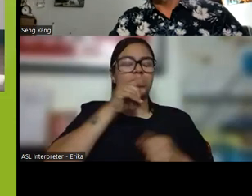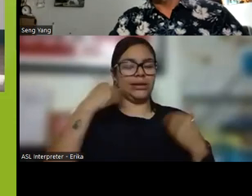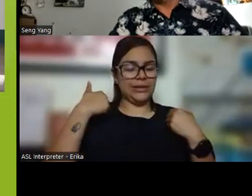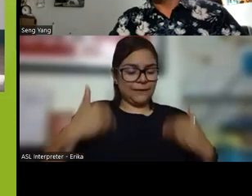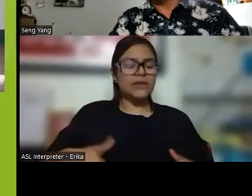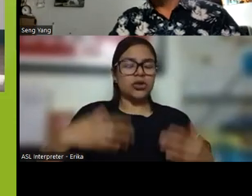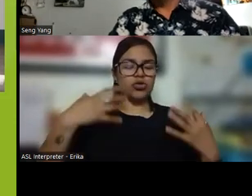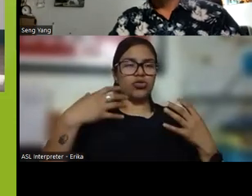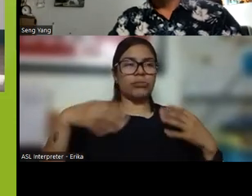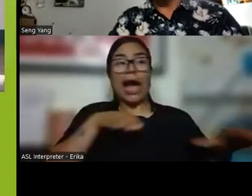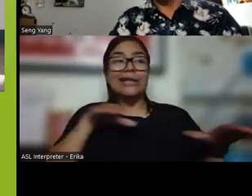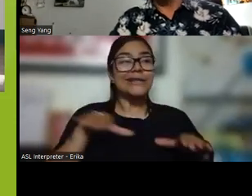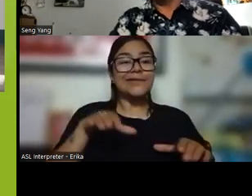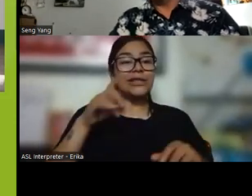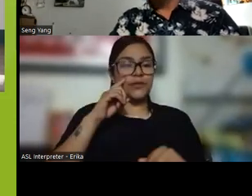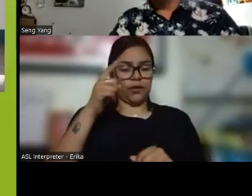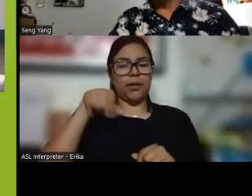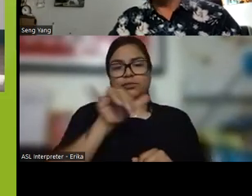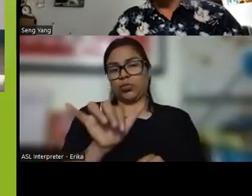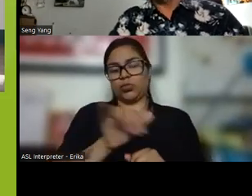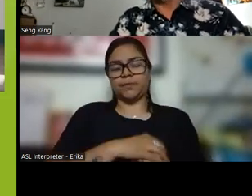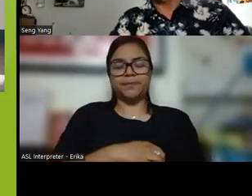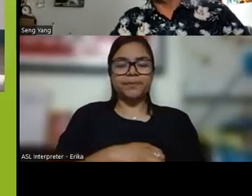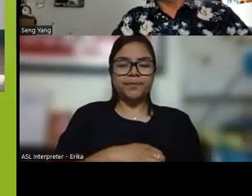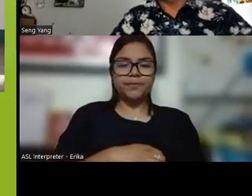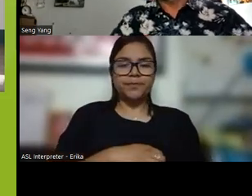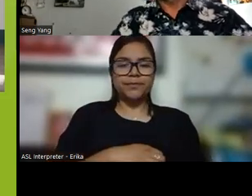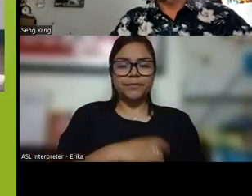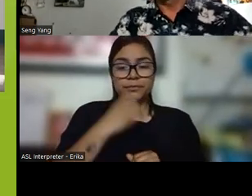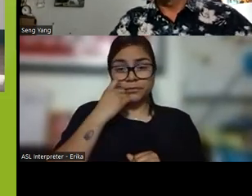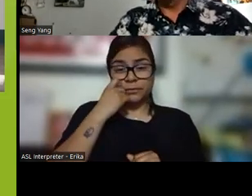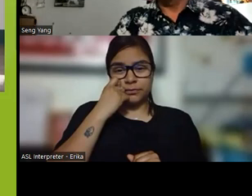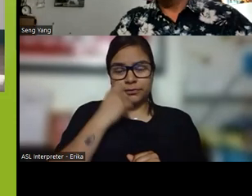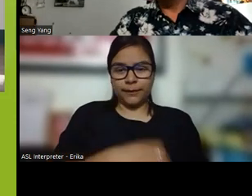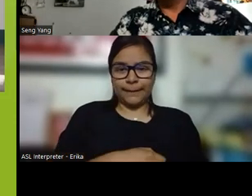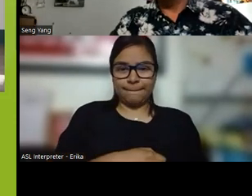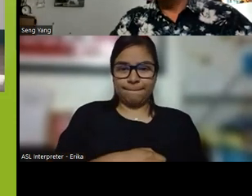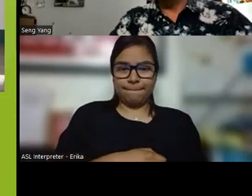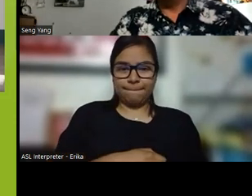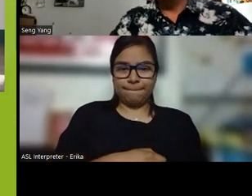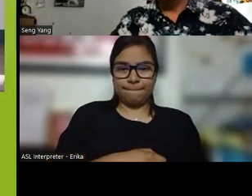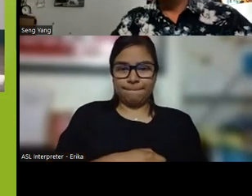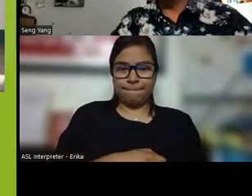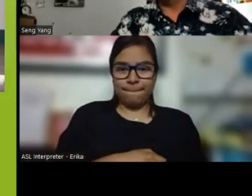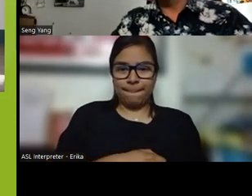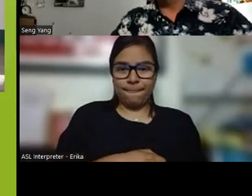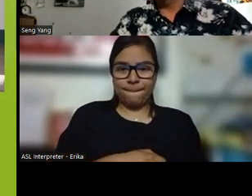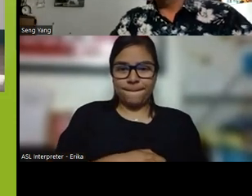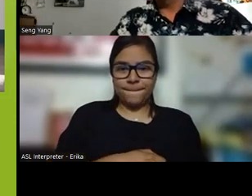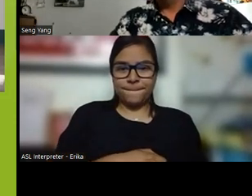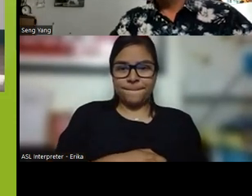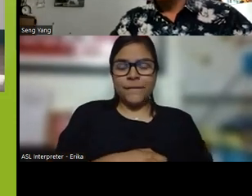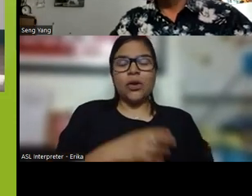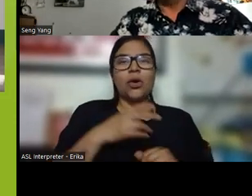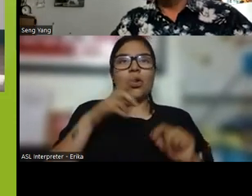the cholesterol and also diabetes. That's two of the really illness that are pretty high in the Hmong